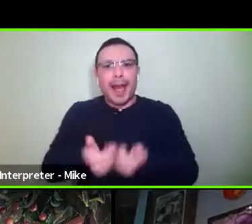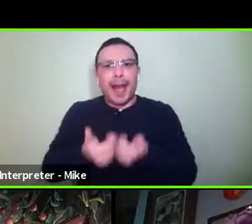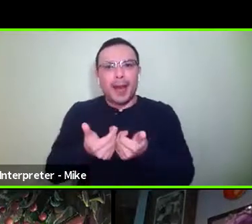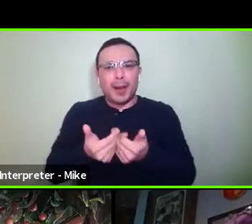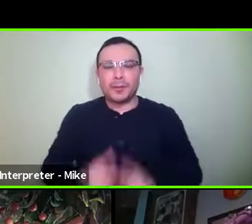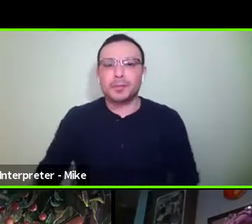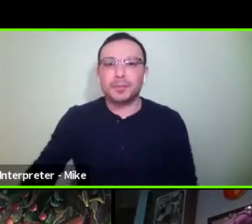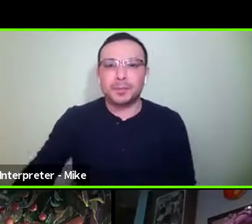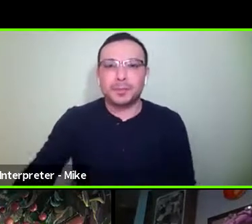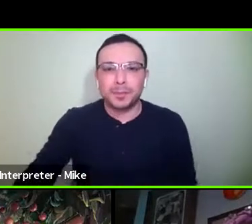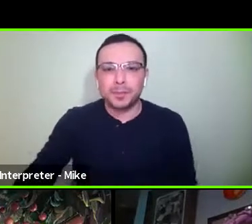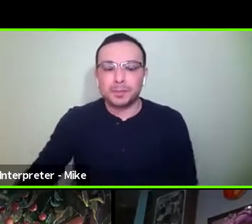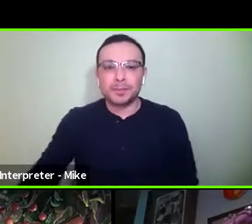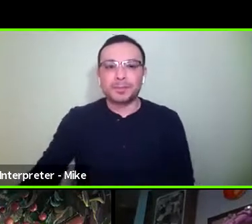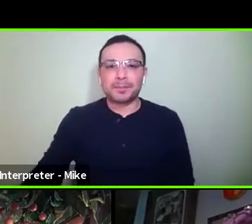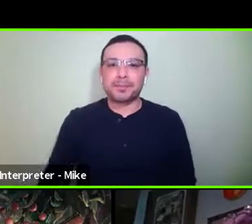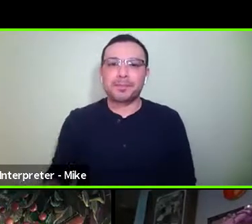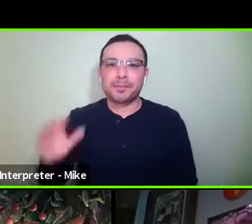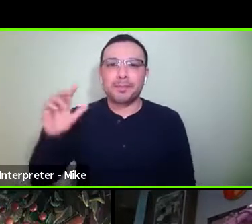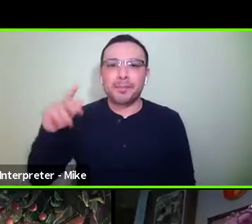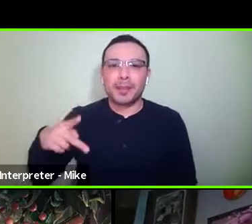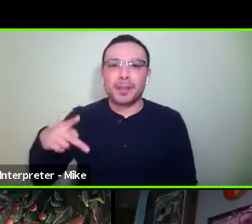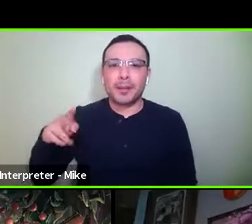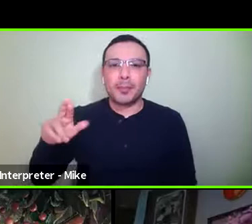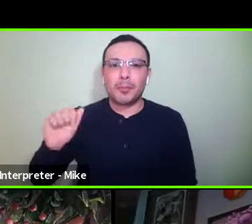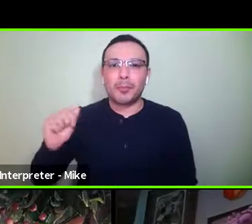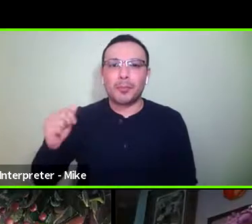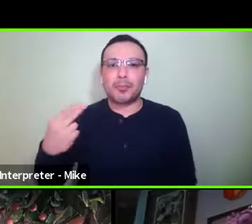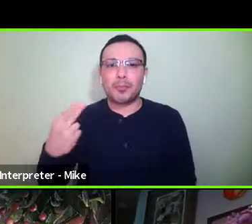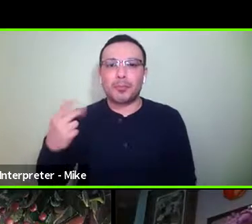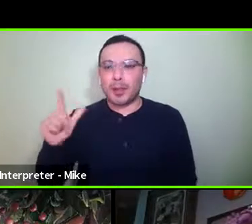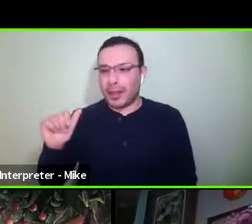Can you read the question part again? Absolutely.